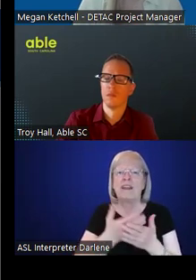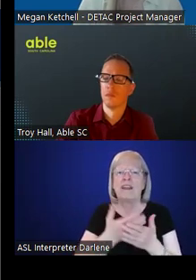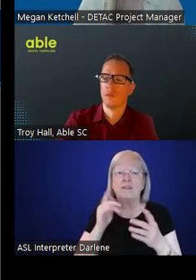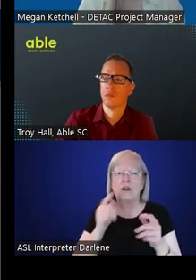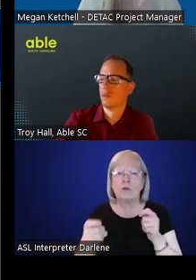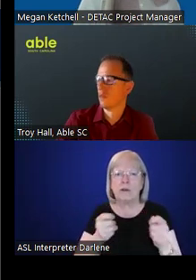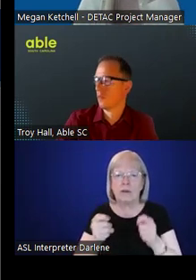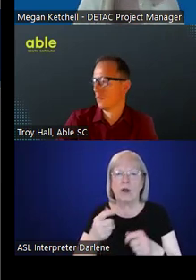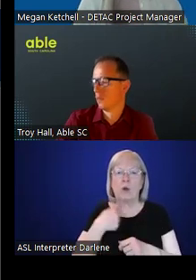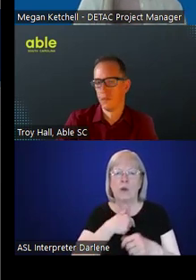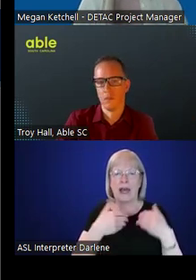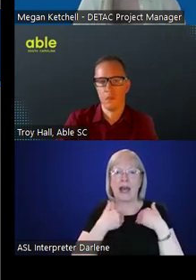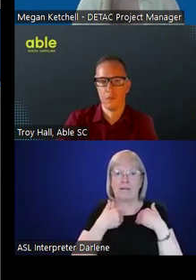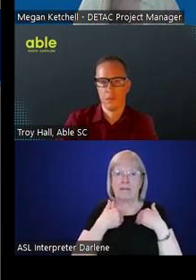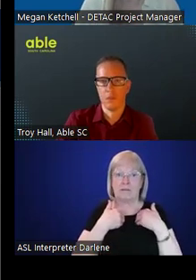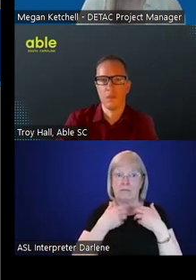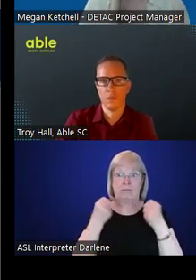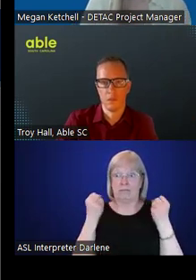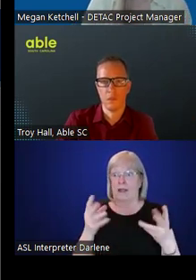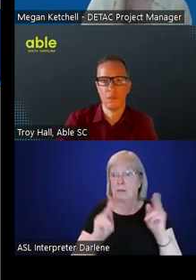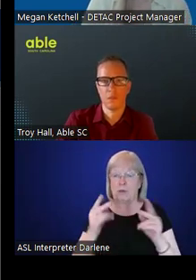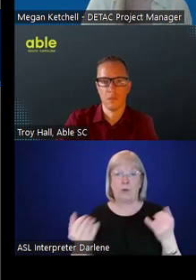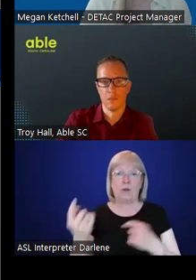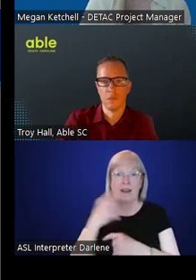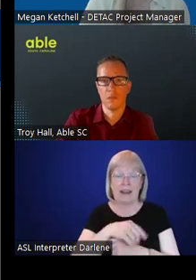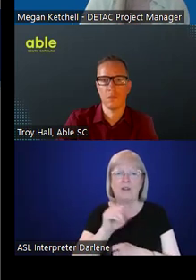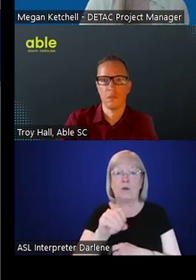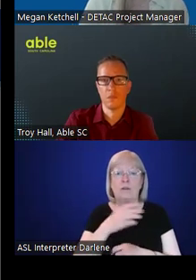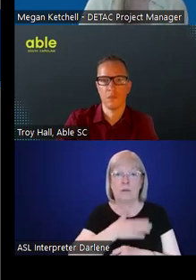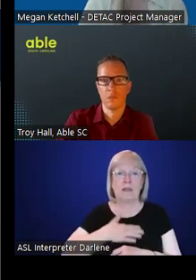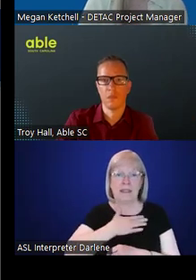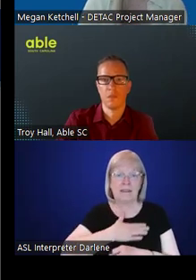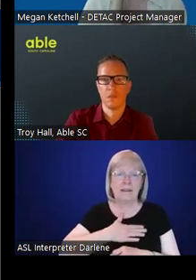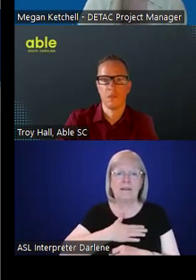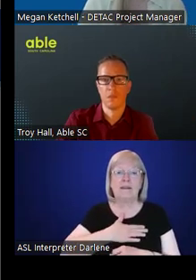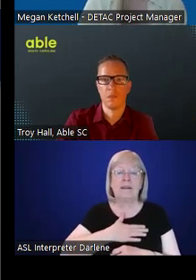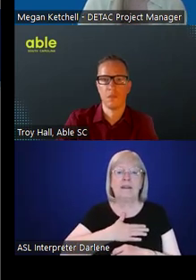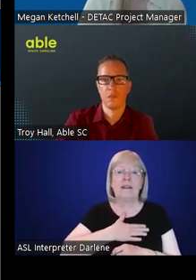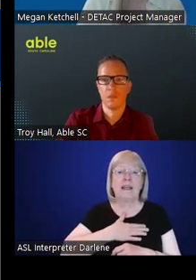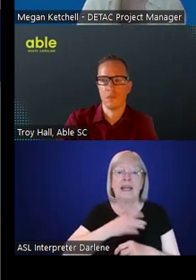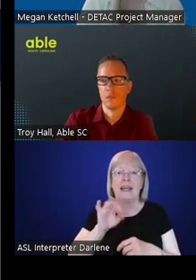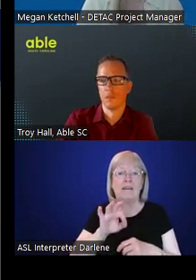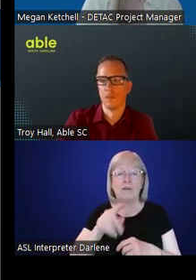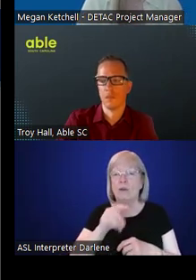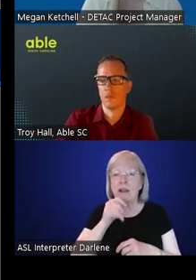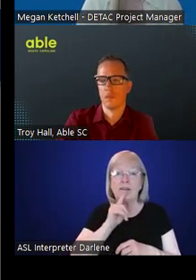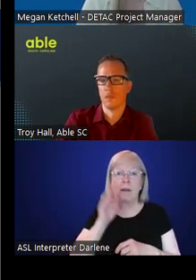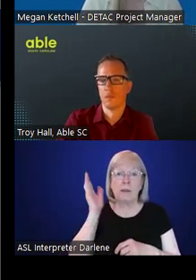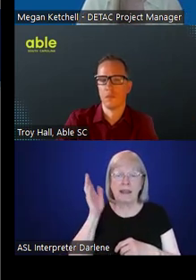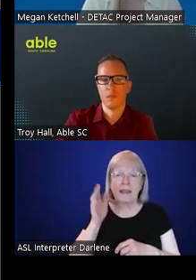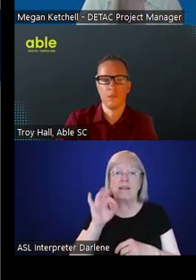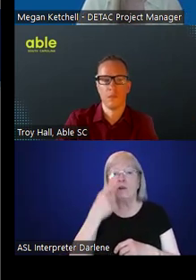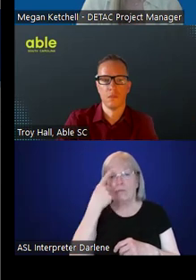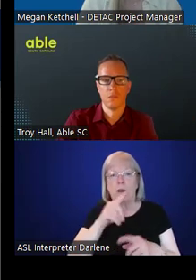do have a pretty large group today, so we ask that you do mute your line if you're not speaking. And if we do hear